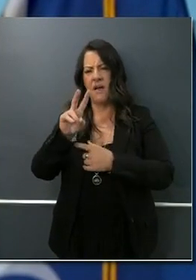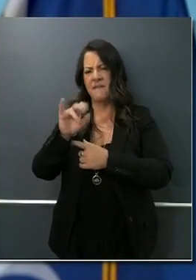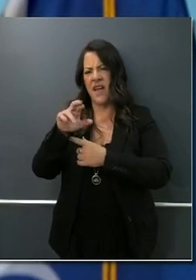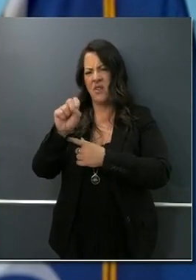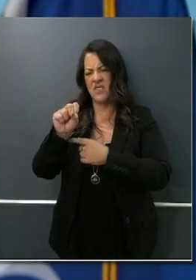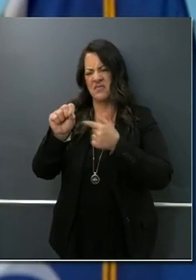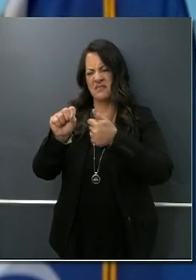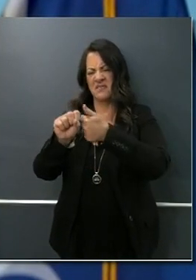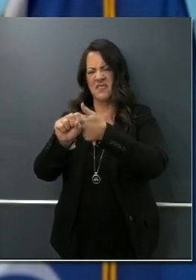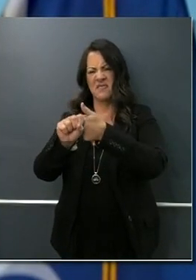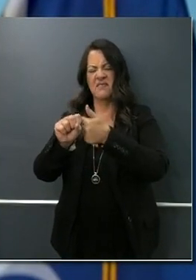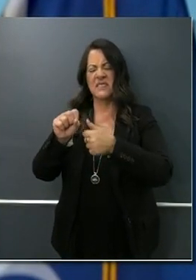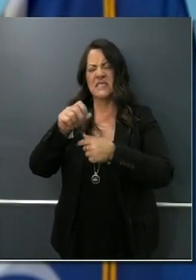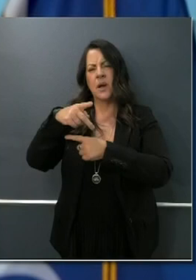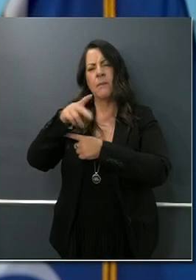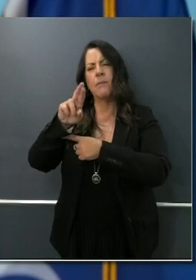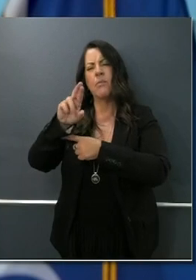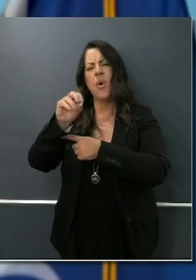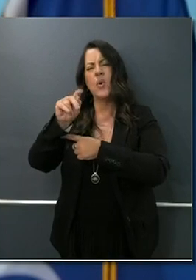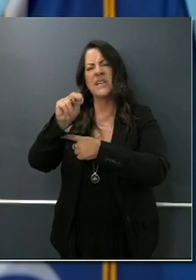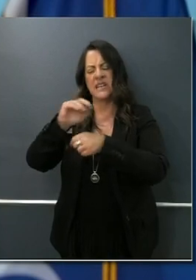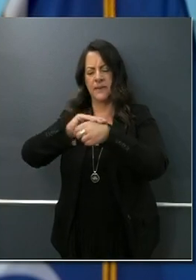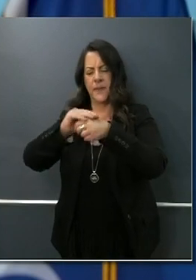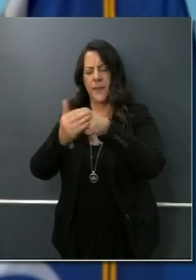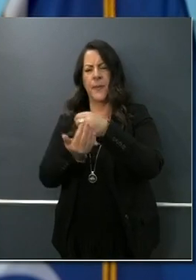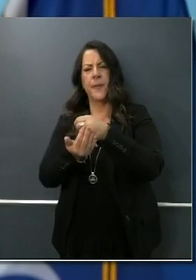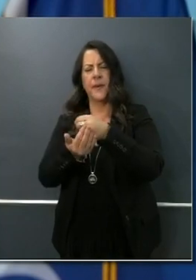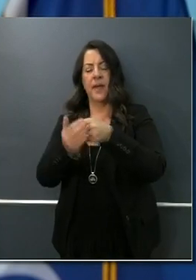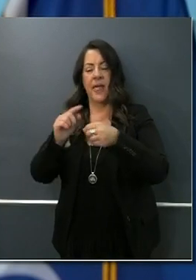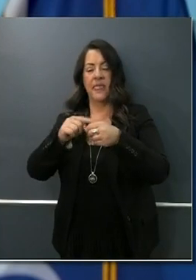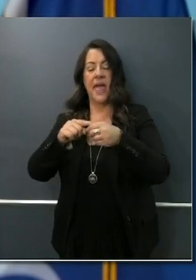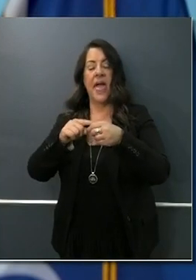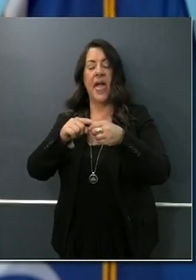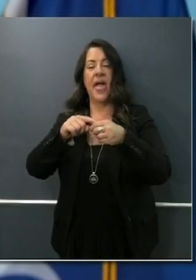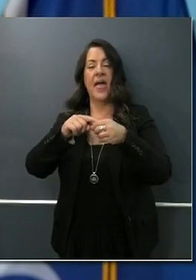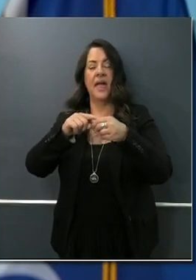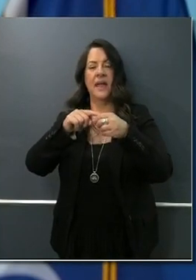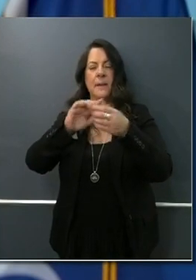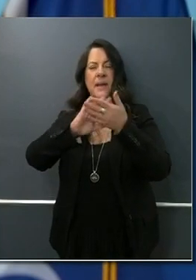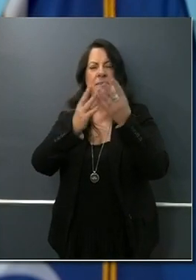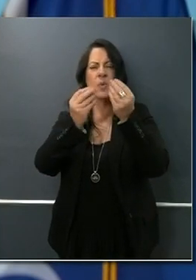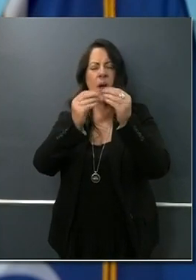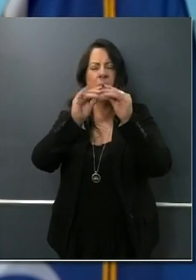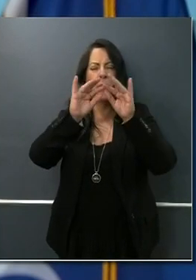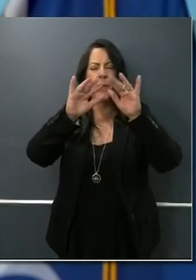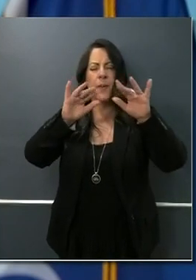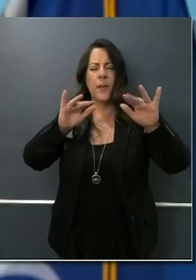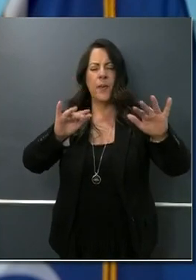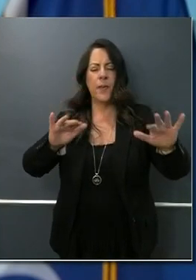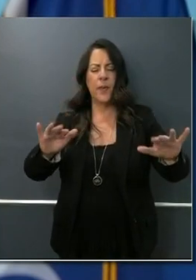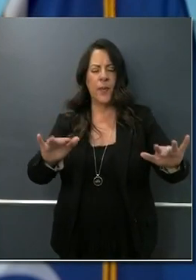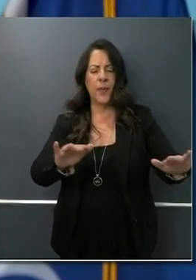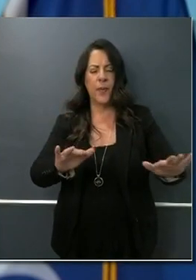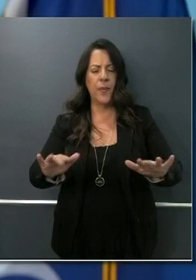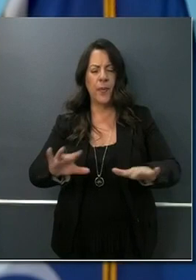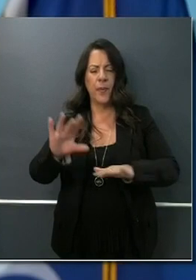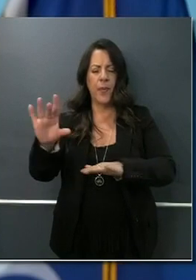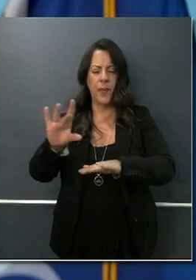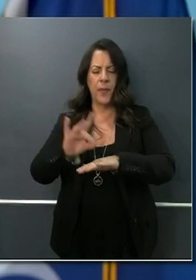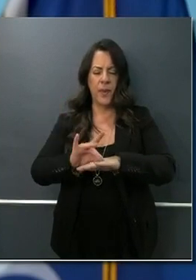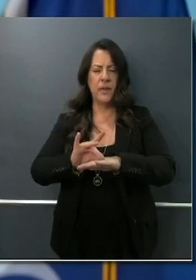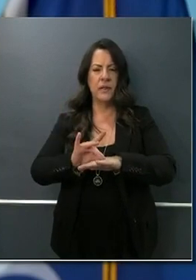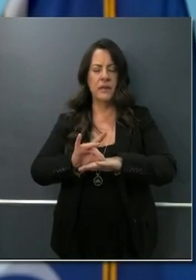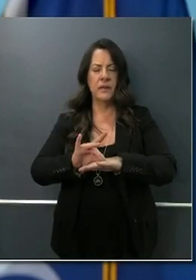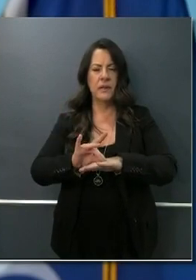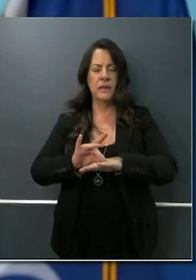protein, and in a droplet it'll survive for a little bit. Once that droplet dries up, while the virus could be still detected, its